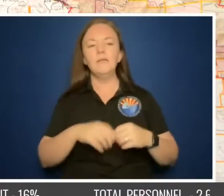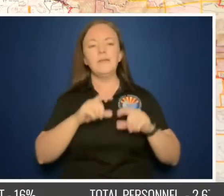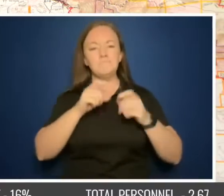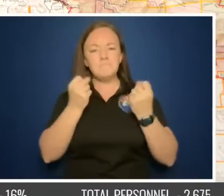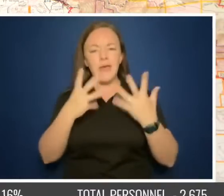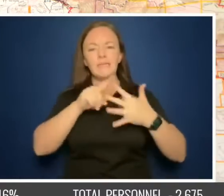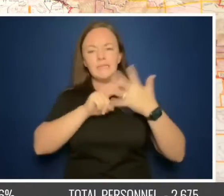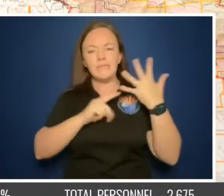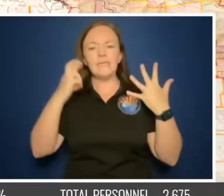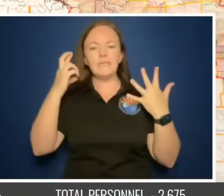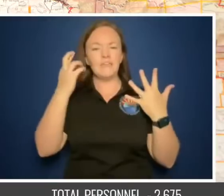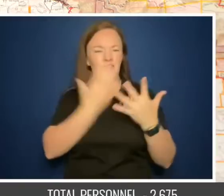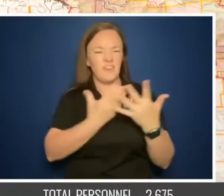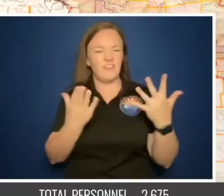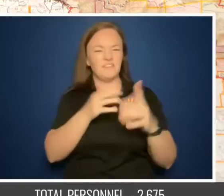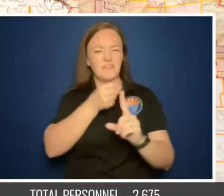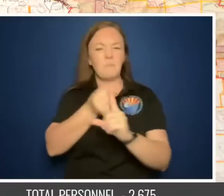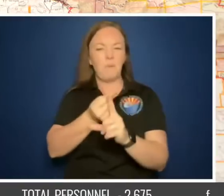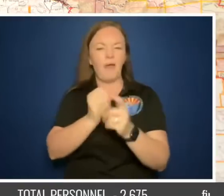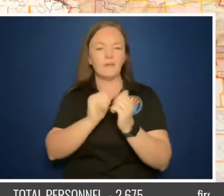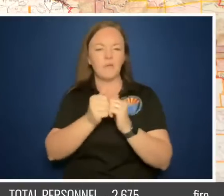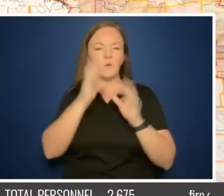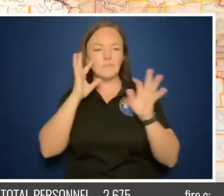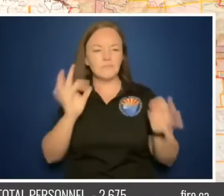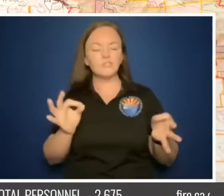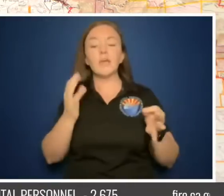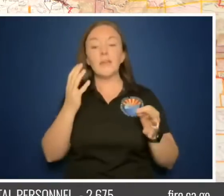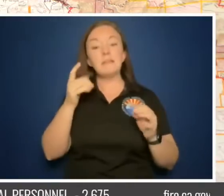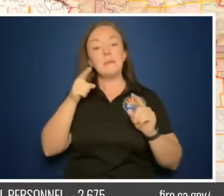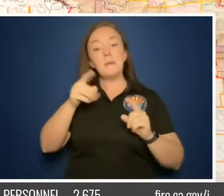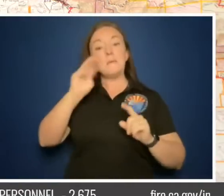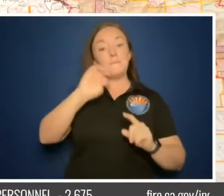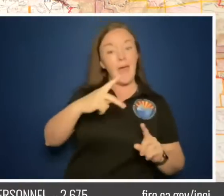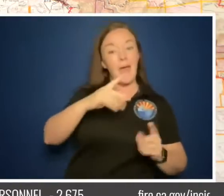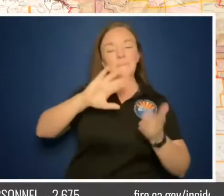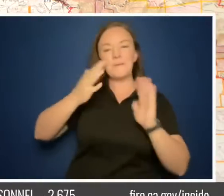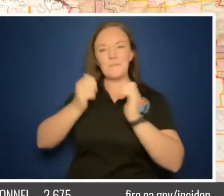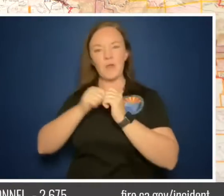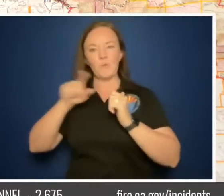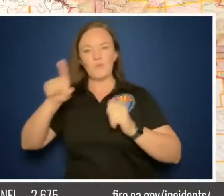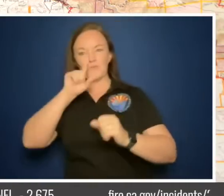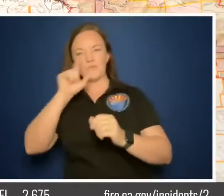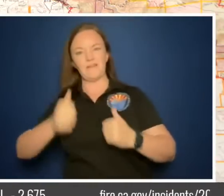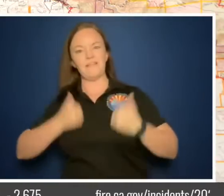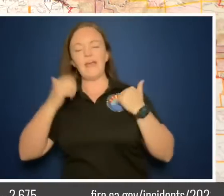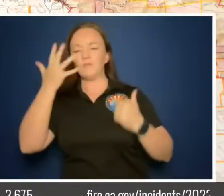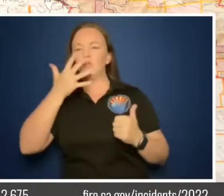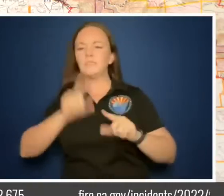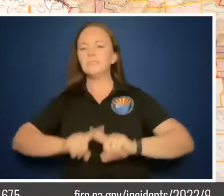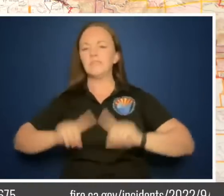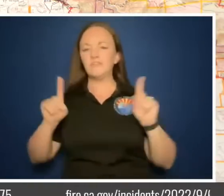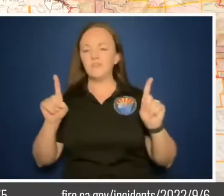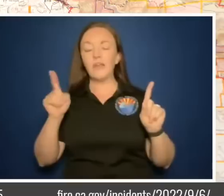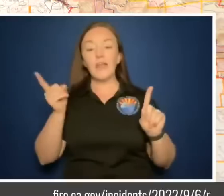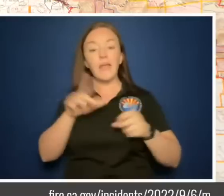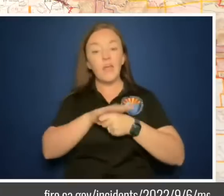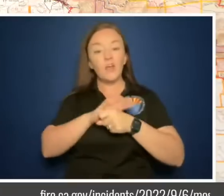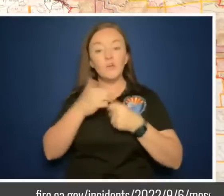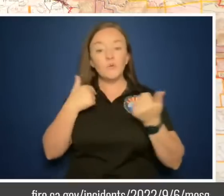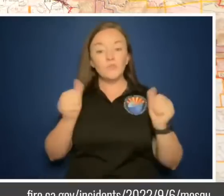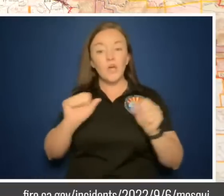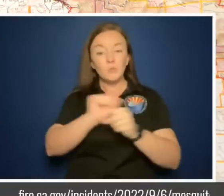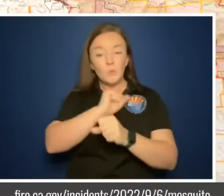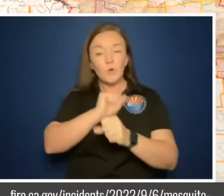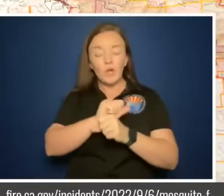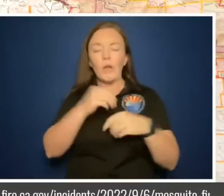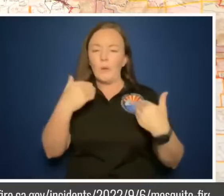different when you look at it from a map. If you go out there and take a look at this at some point, you'll see that these areas that we're trying to work and operate in are pretty challenging.